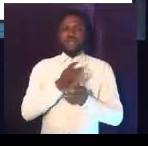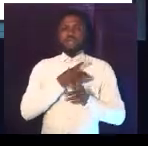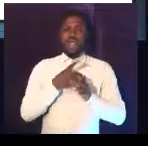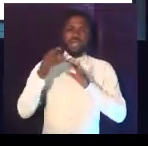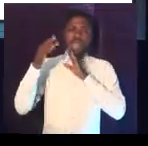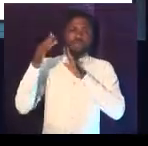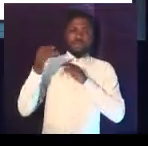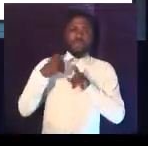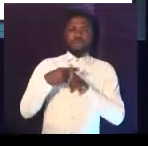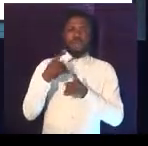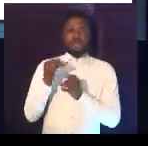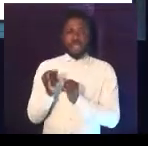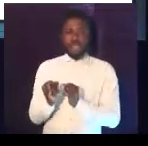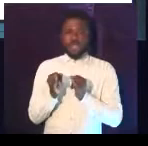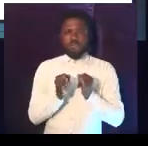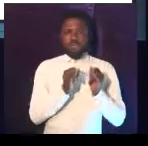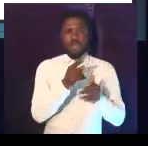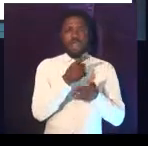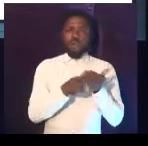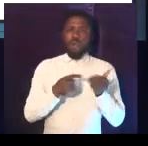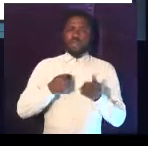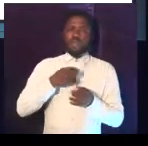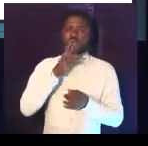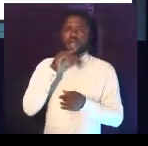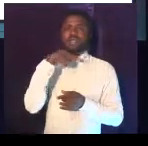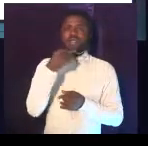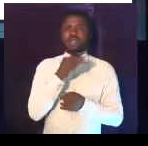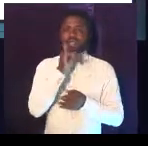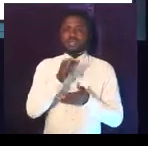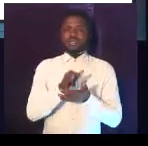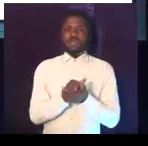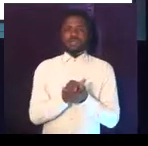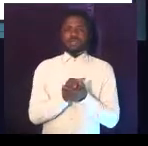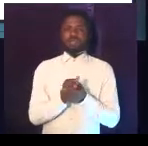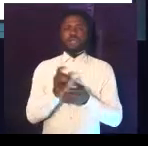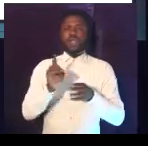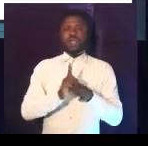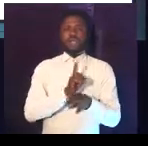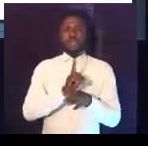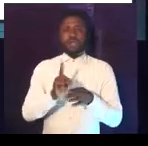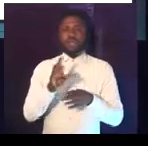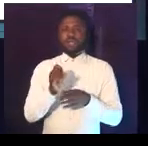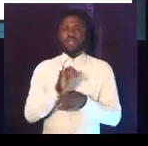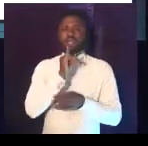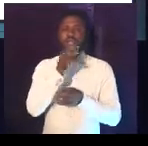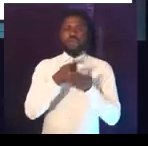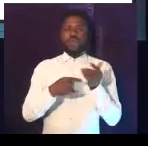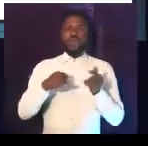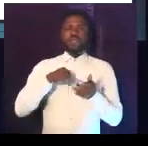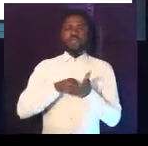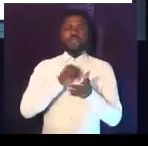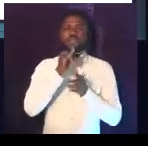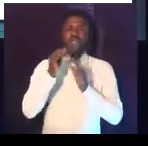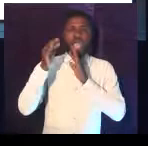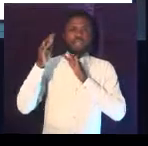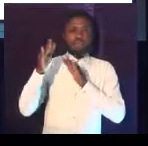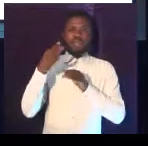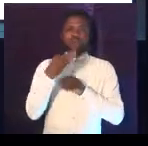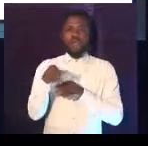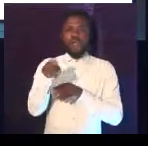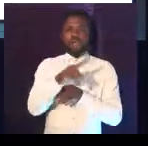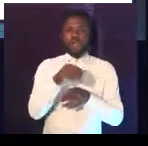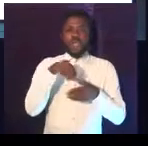demand, an expectation from individuals. What we are saying here is that duty is what